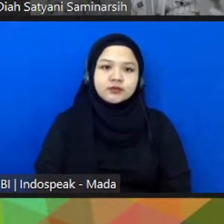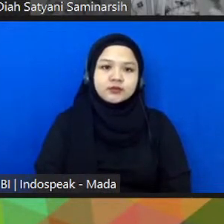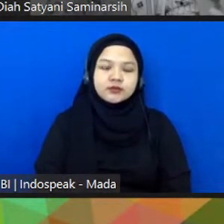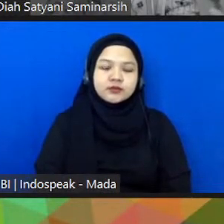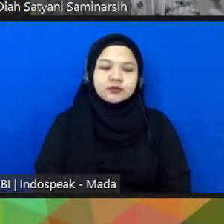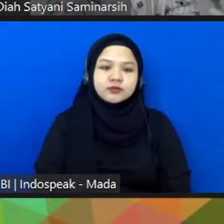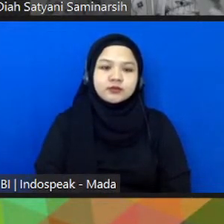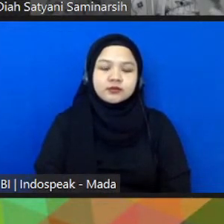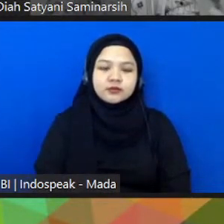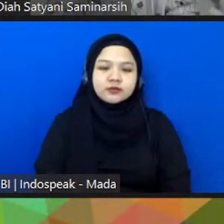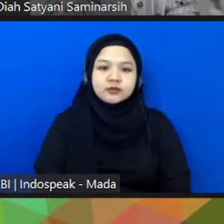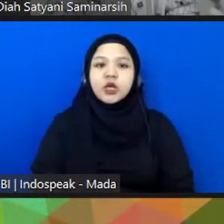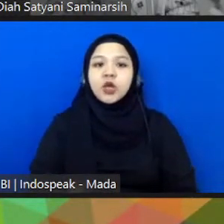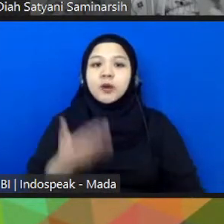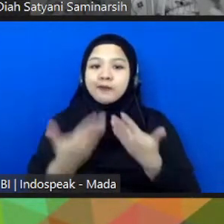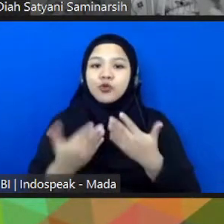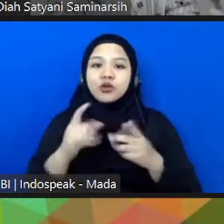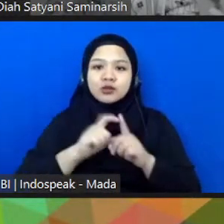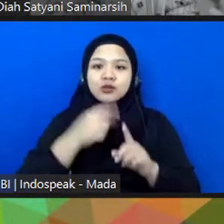Maybe Dennis is...